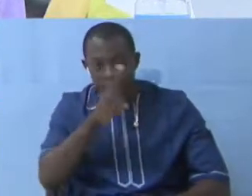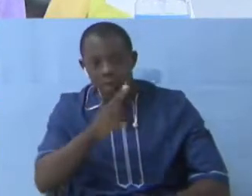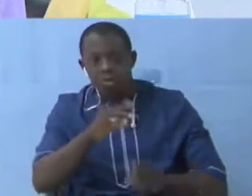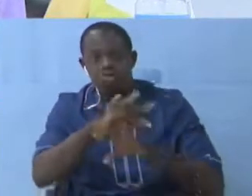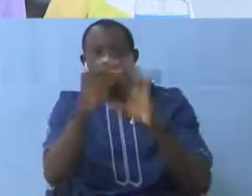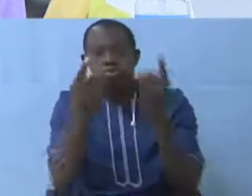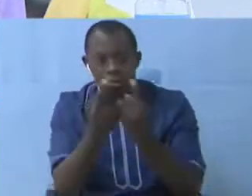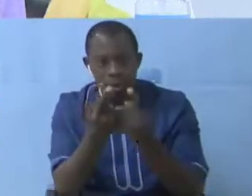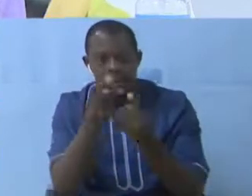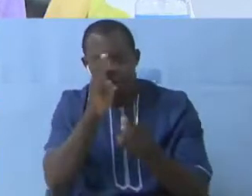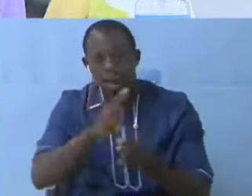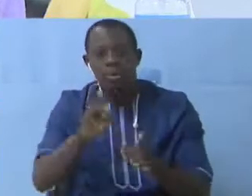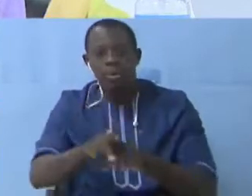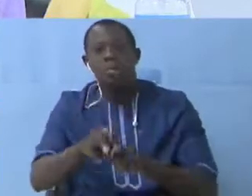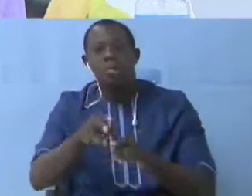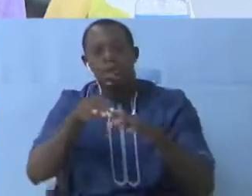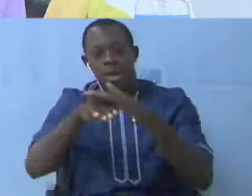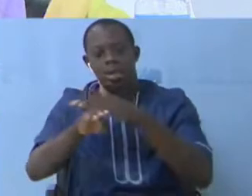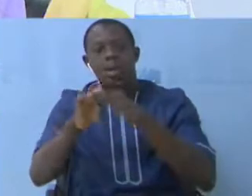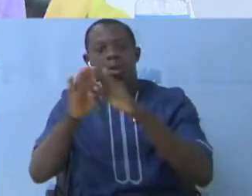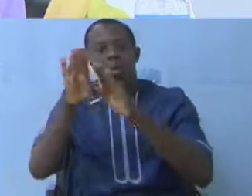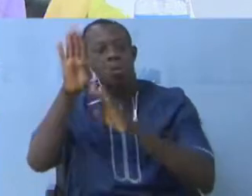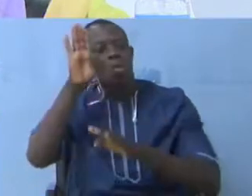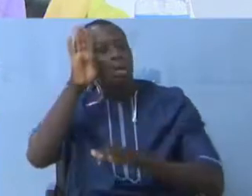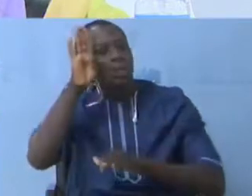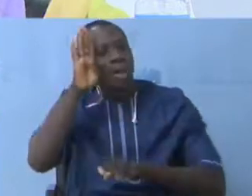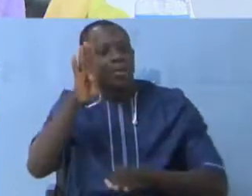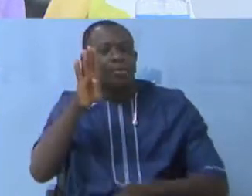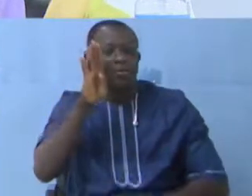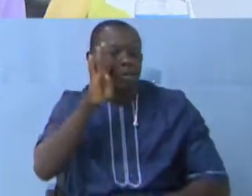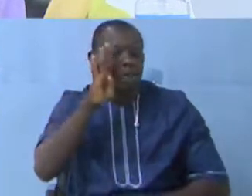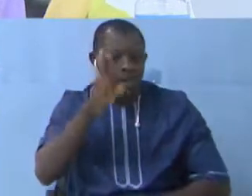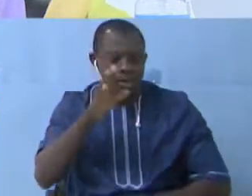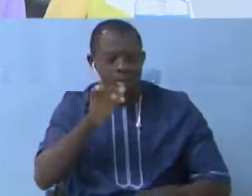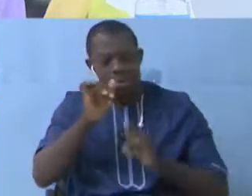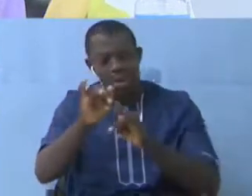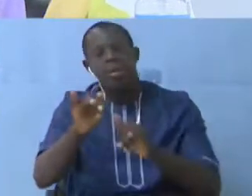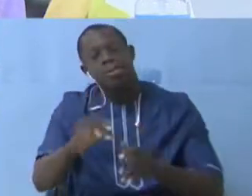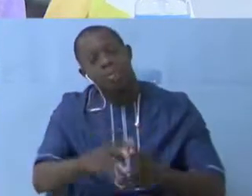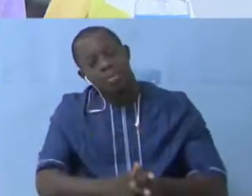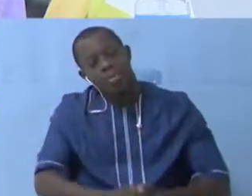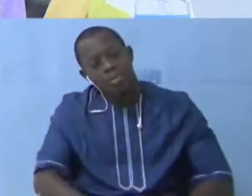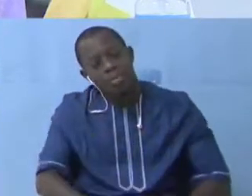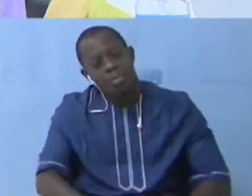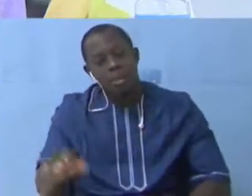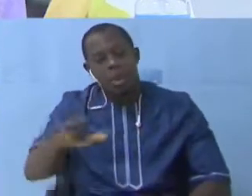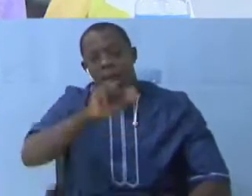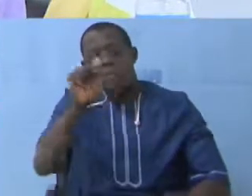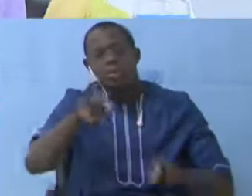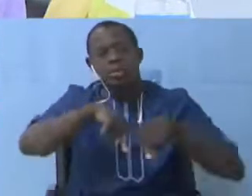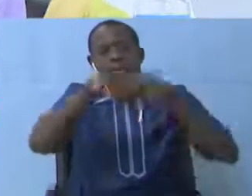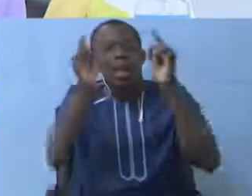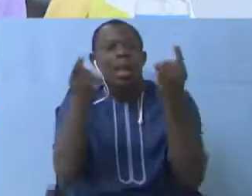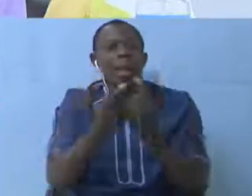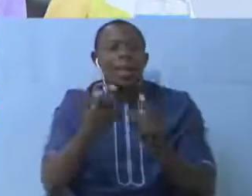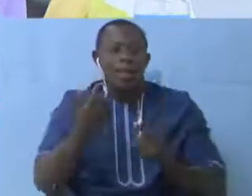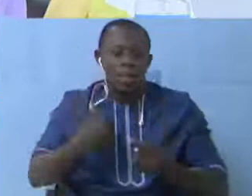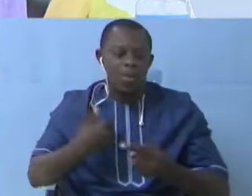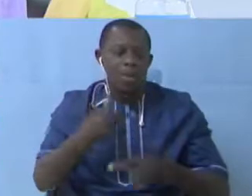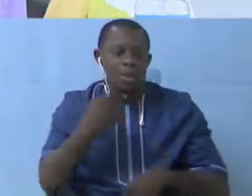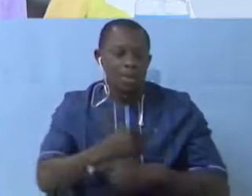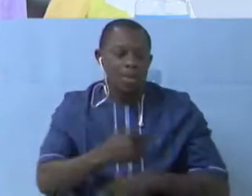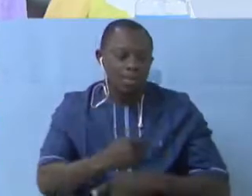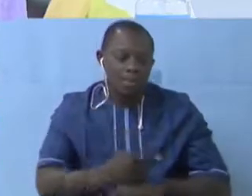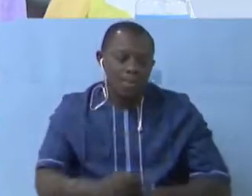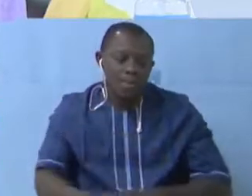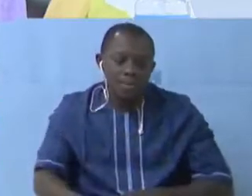am nañ ko nag man nañ ko ñu dal di fay ci hôtel yi. And of course the general populations. ak mbooloo